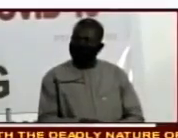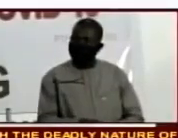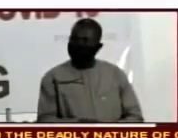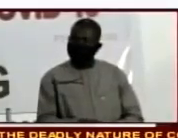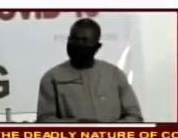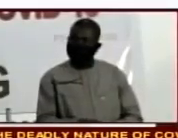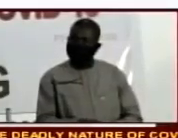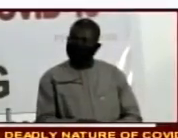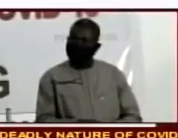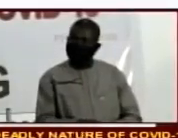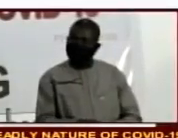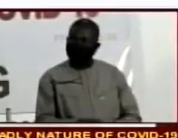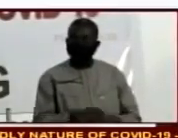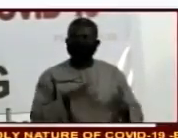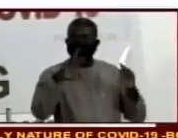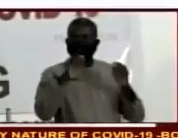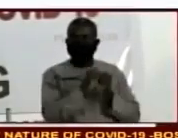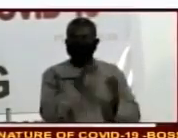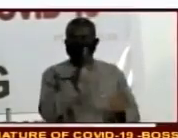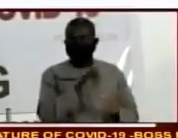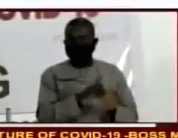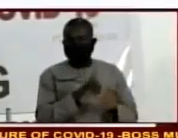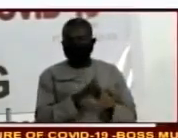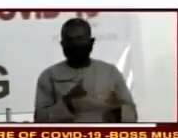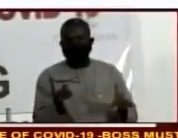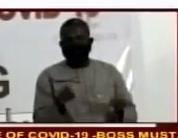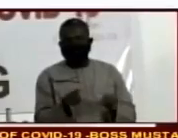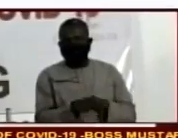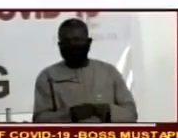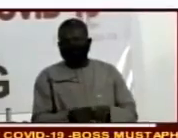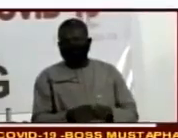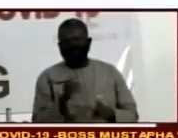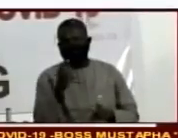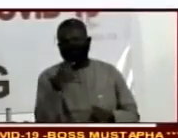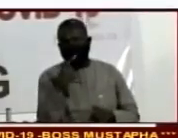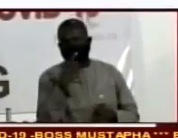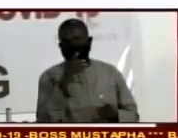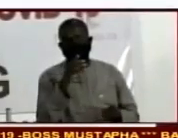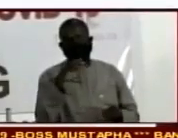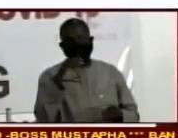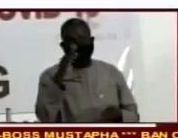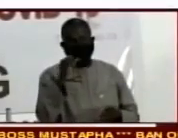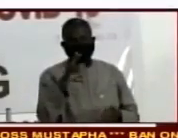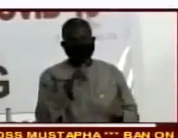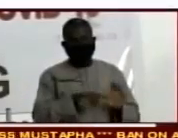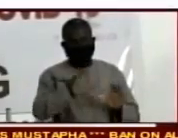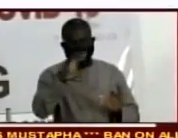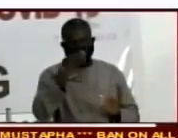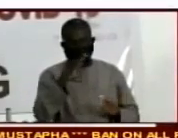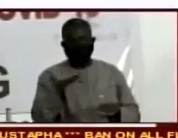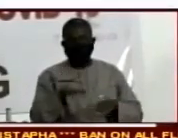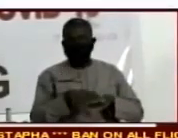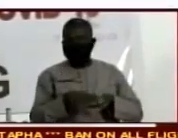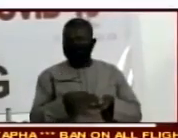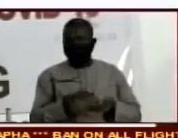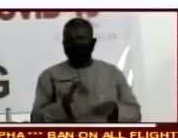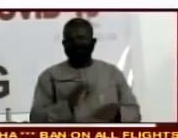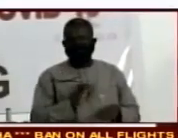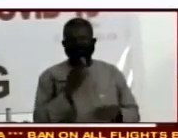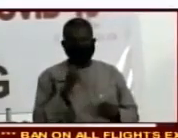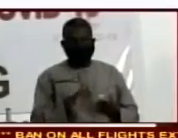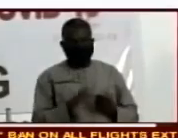persons with disabilities, as alluded to by the chairman of the albinos. I want